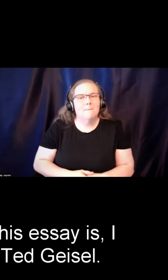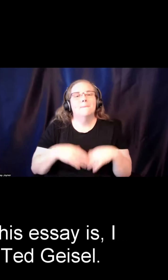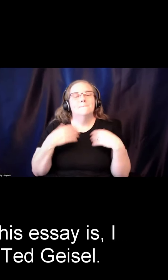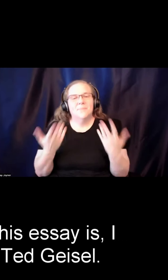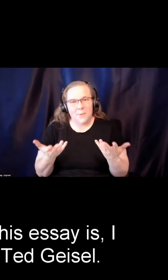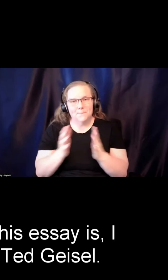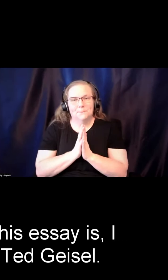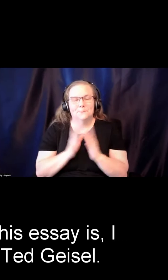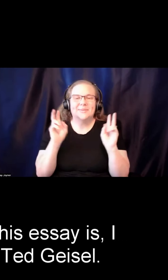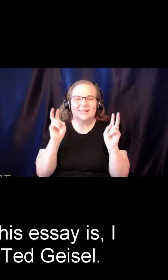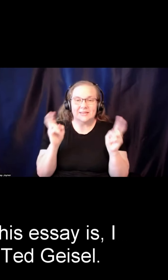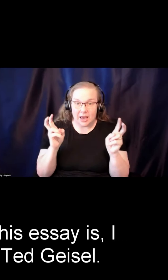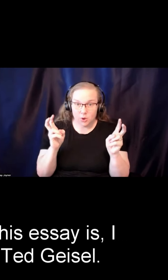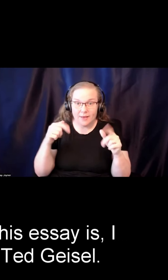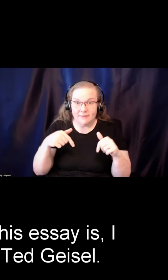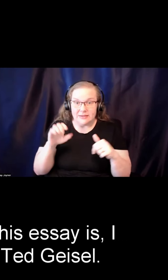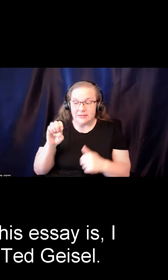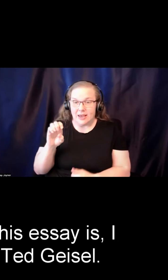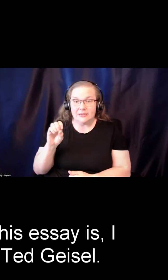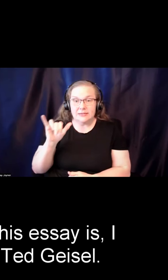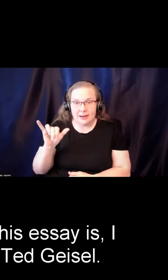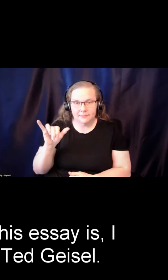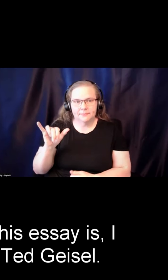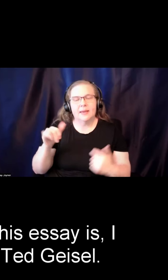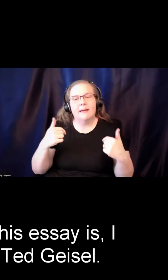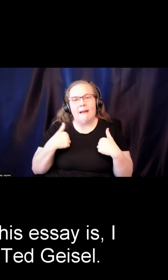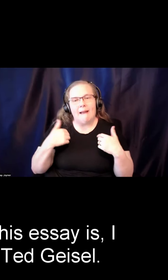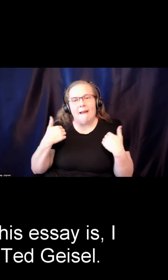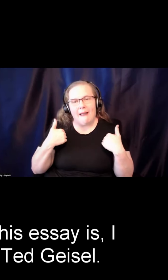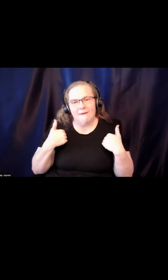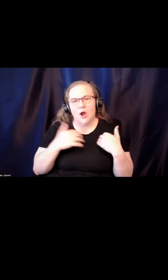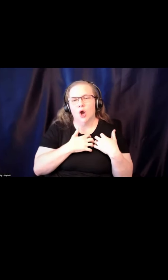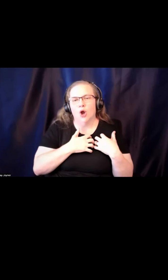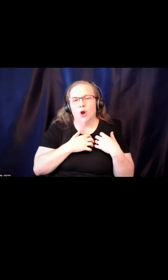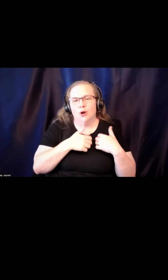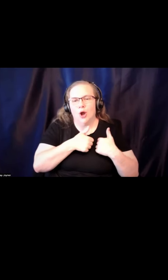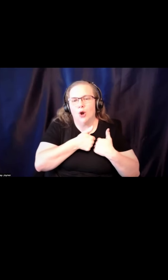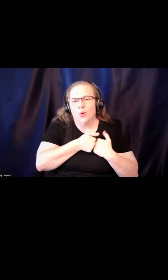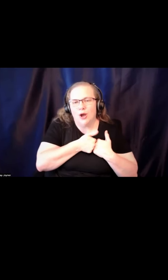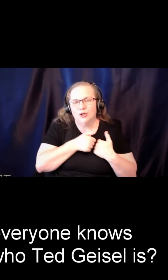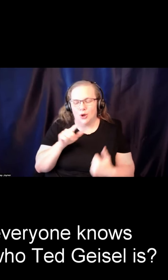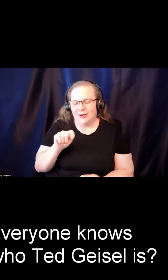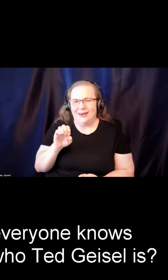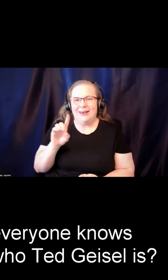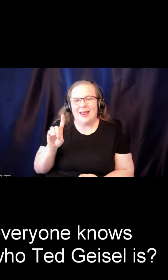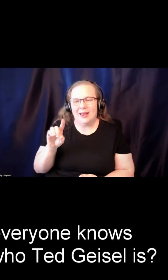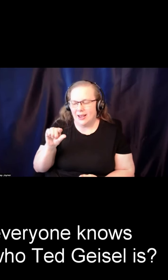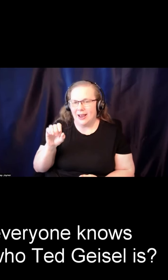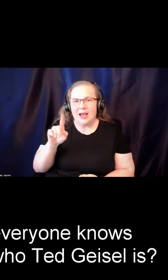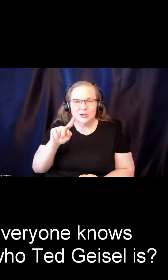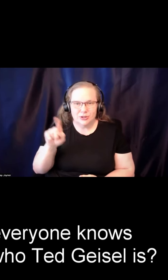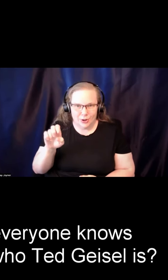the title of this essay is "I Have a Crush on Ted Geisel." And I don't